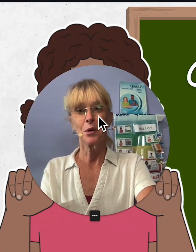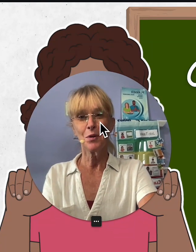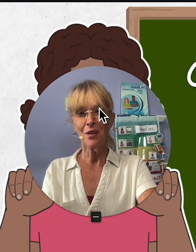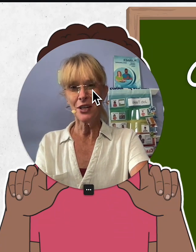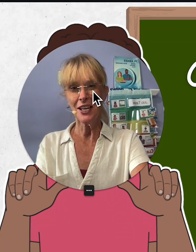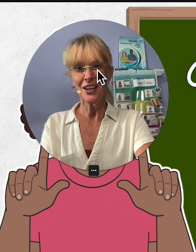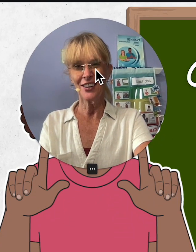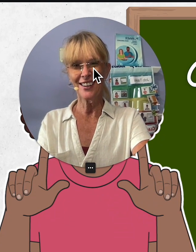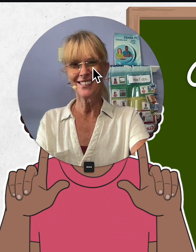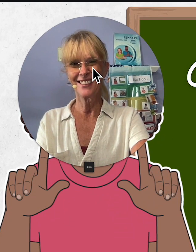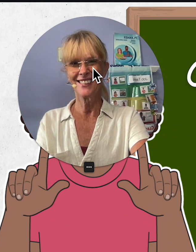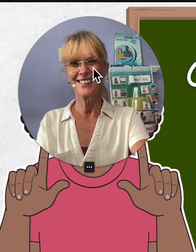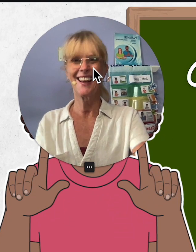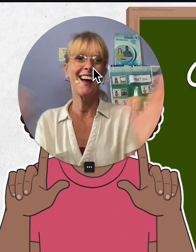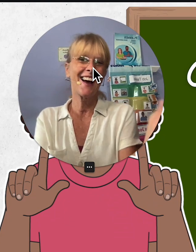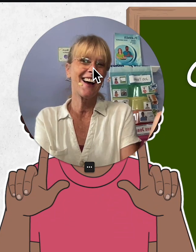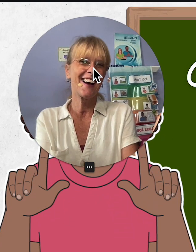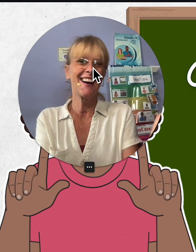And I'm going to move over here.